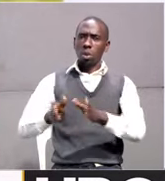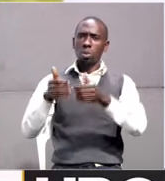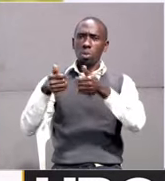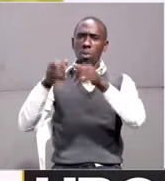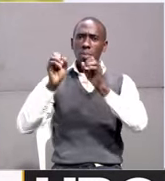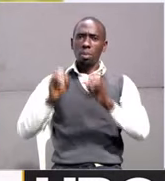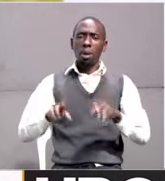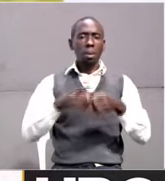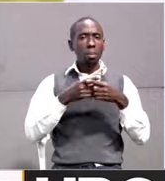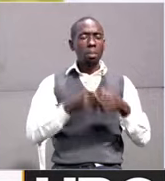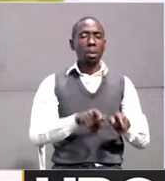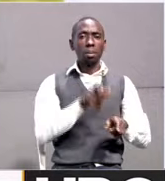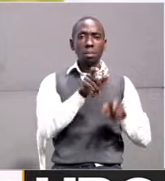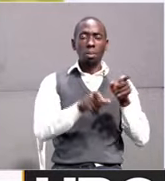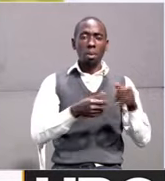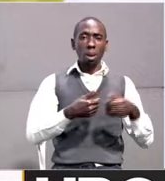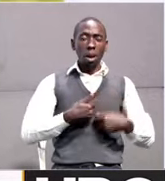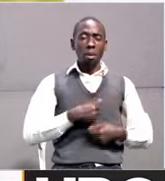and you find people have income.